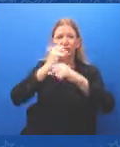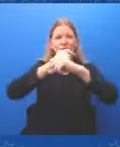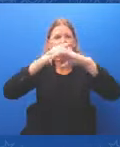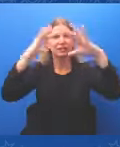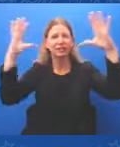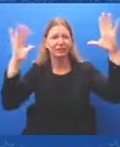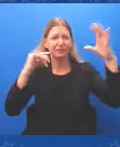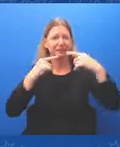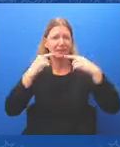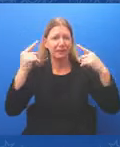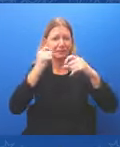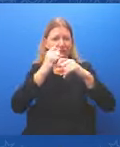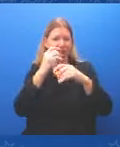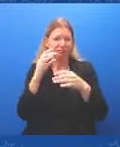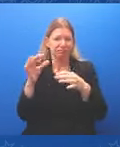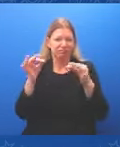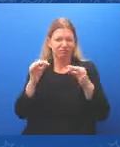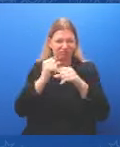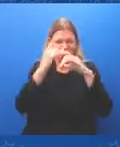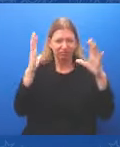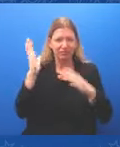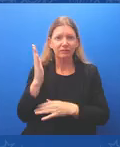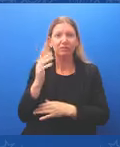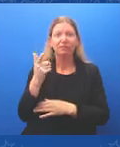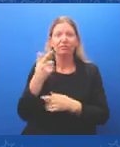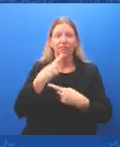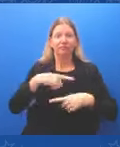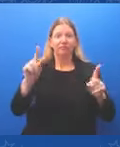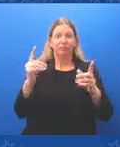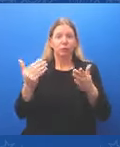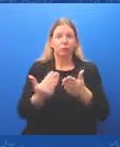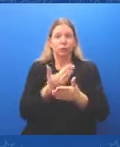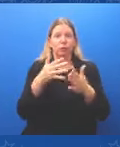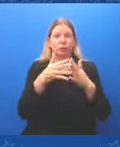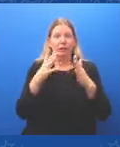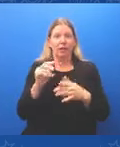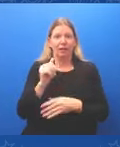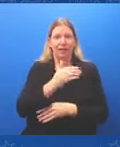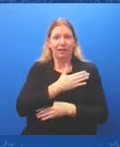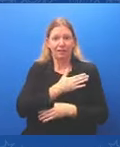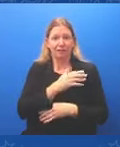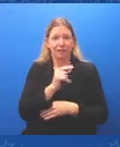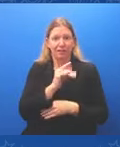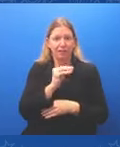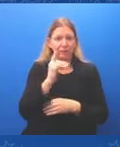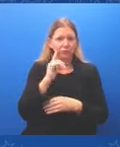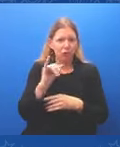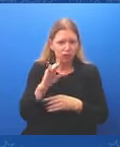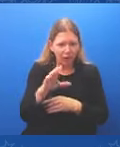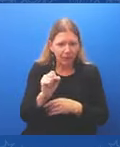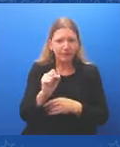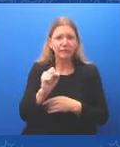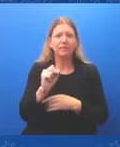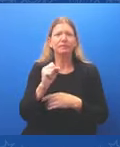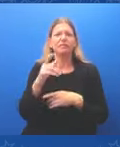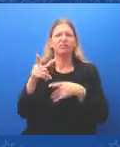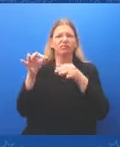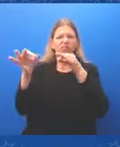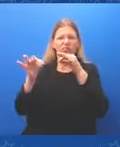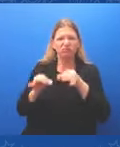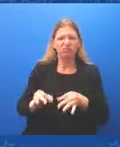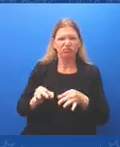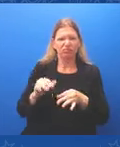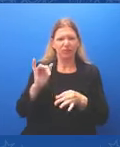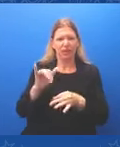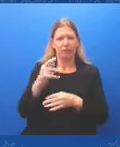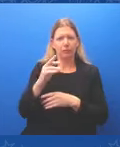quote, the promissory note to which every American was to fall heir. A promise derived